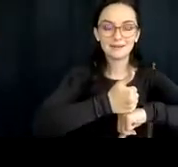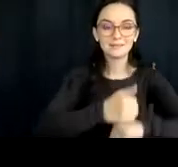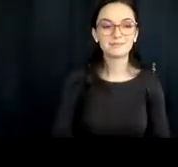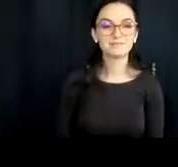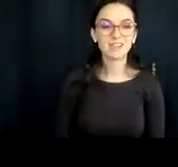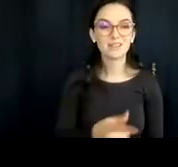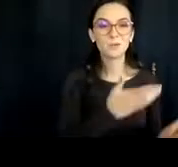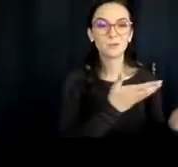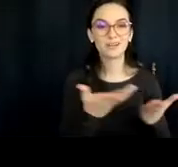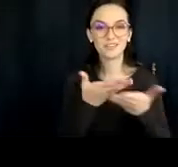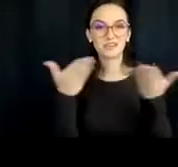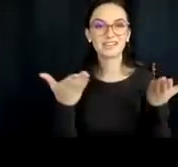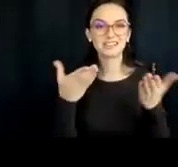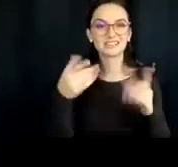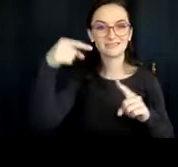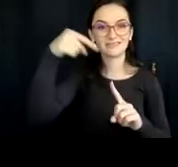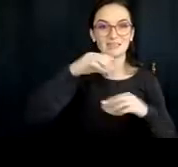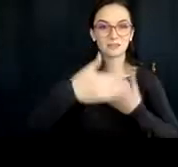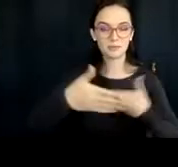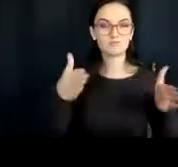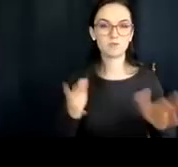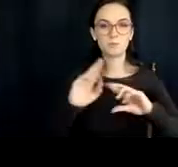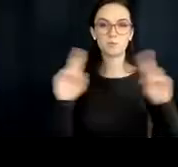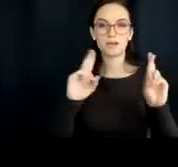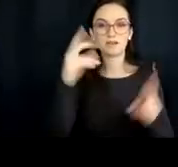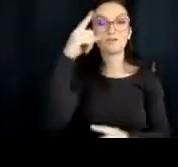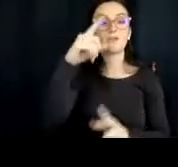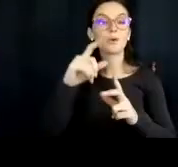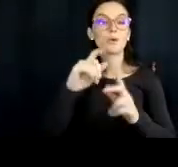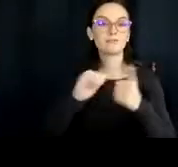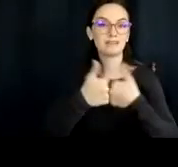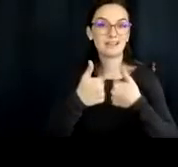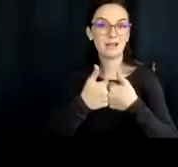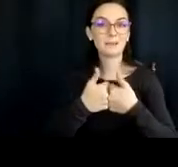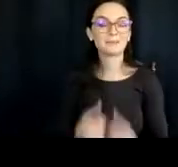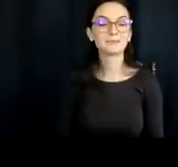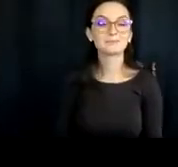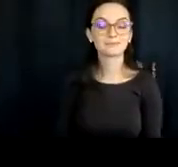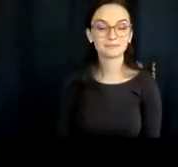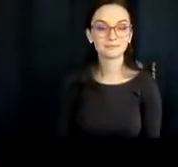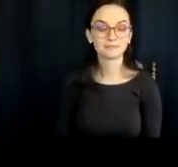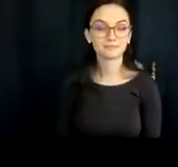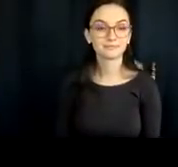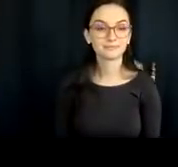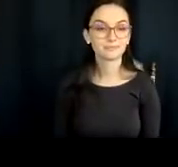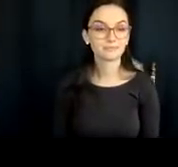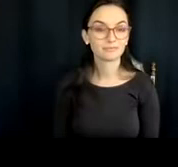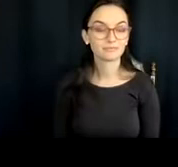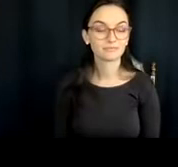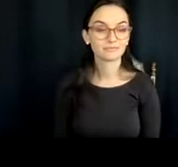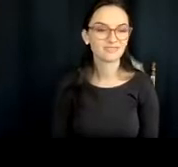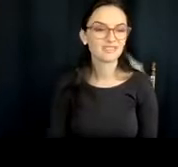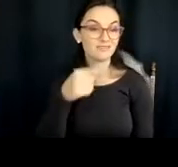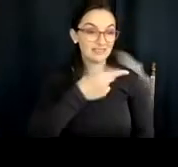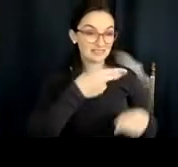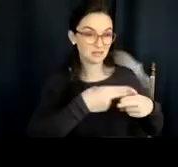for the game. Very cool. The main, it's called the working press area.